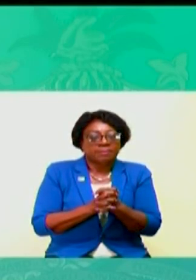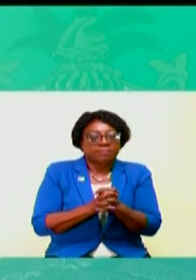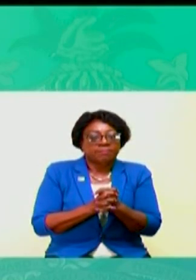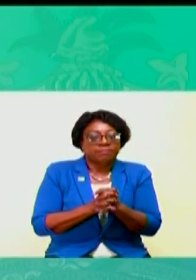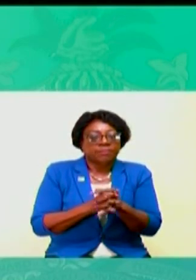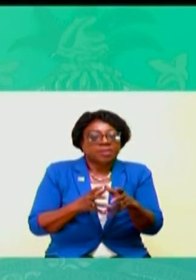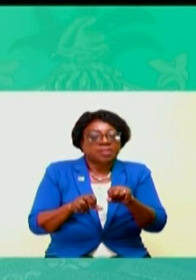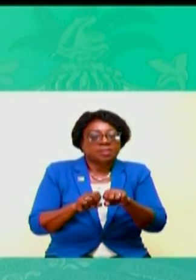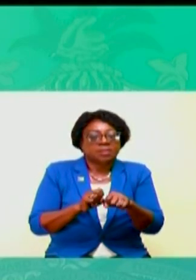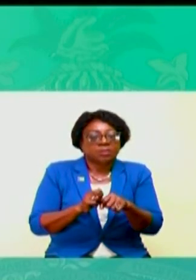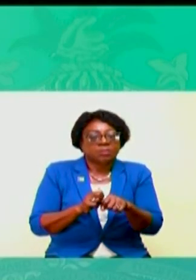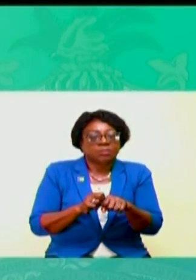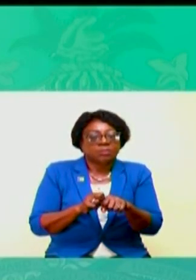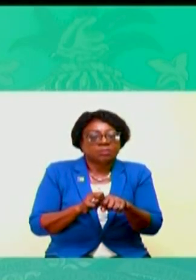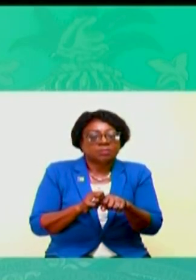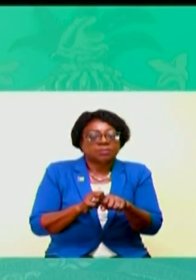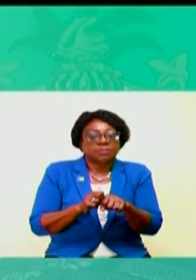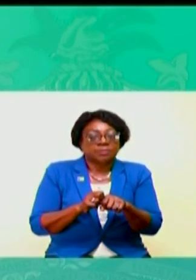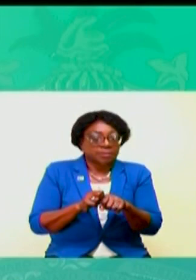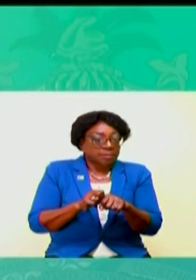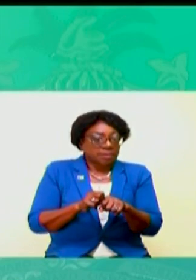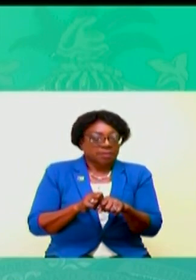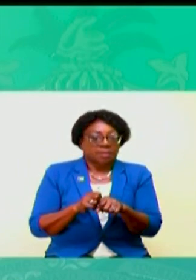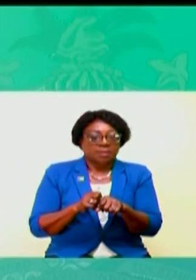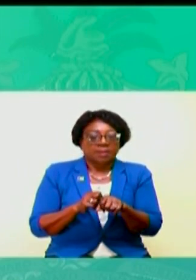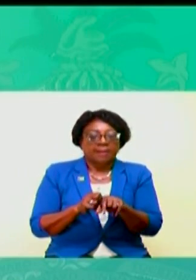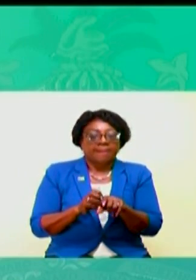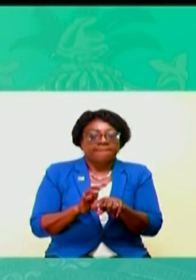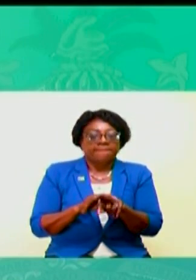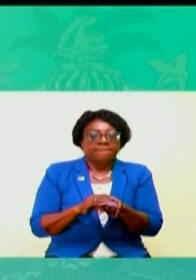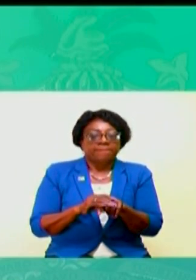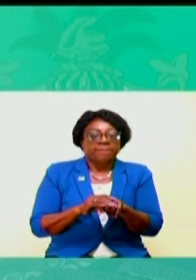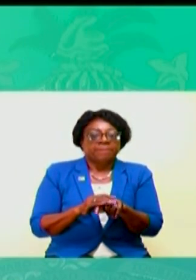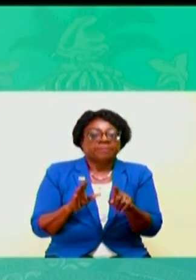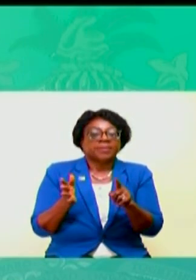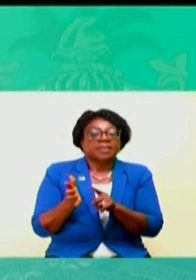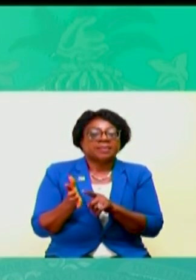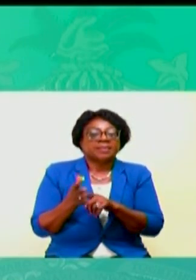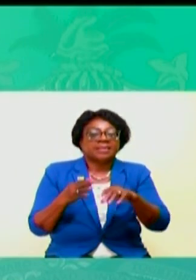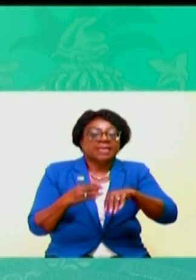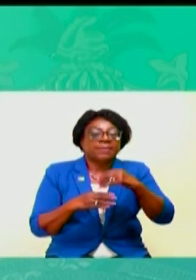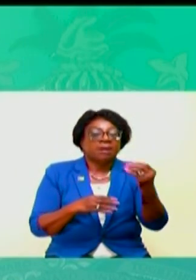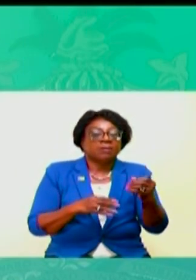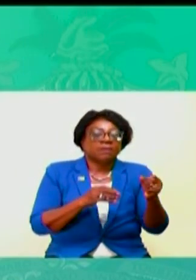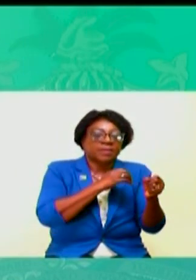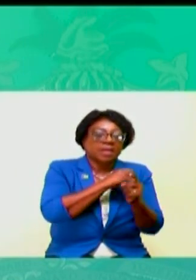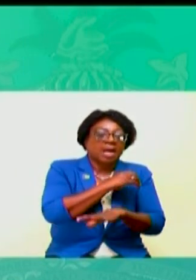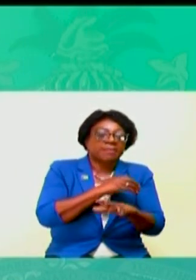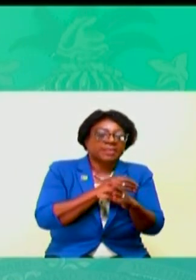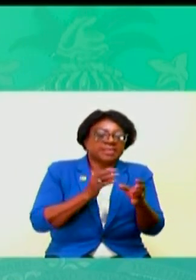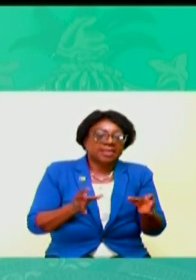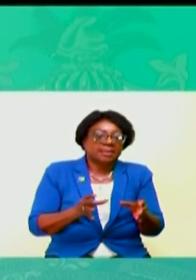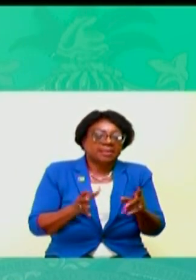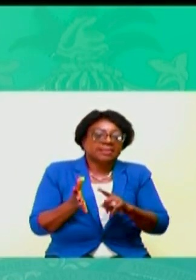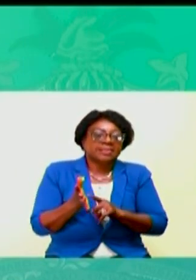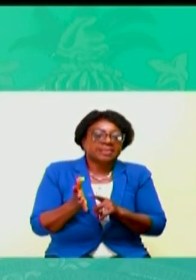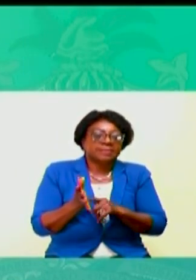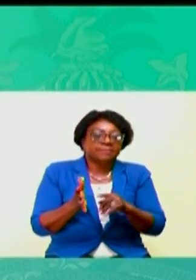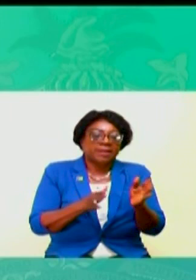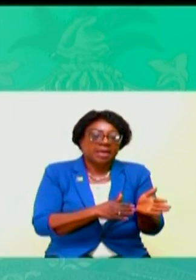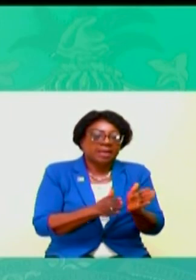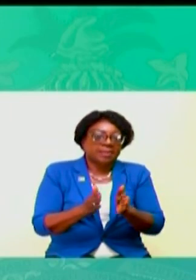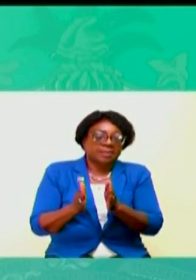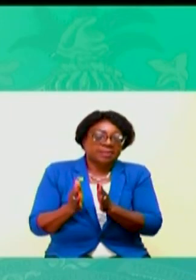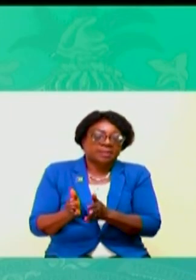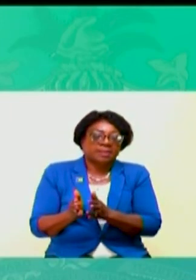So. This is terrible. So, this come with a garbage can. This full. So this plan, whenever